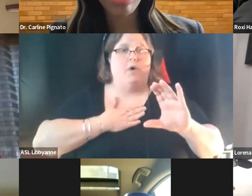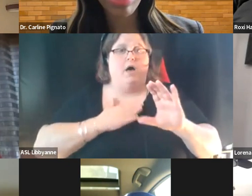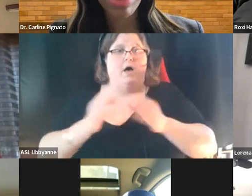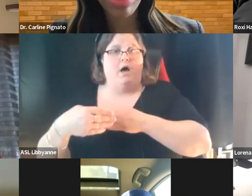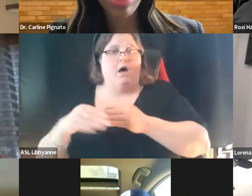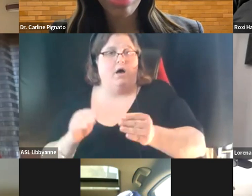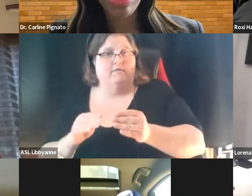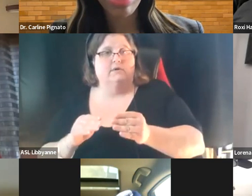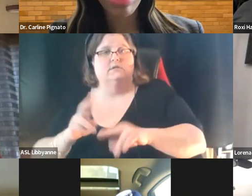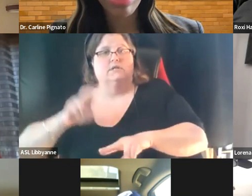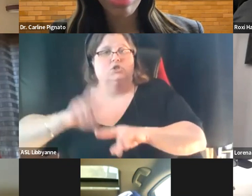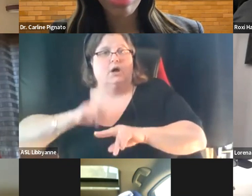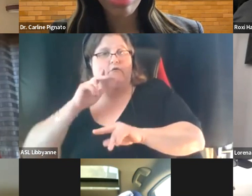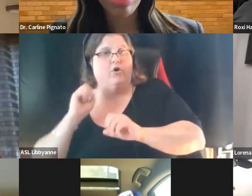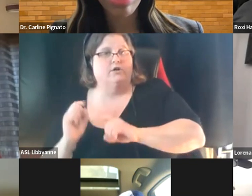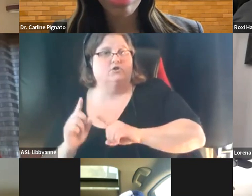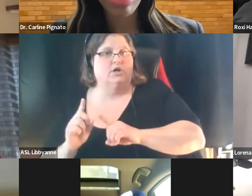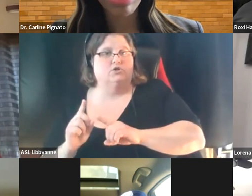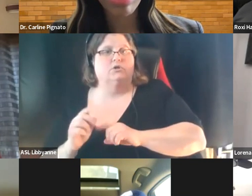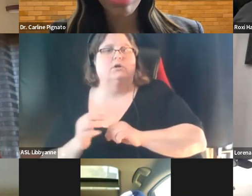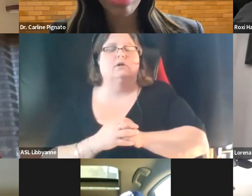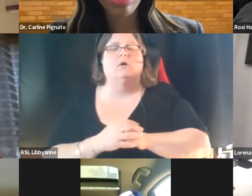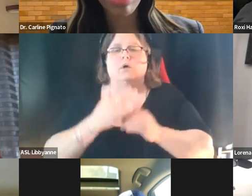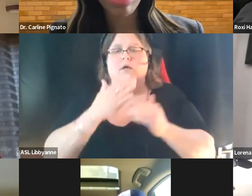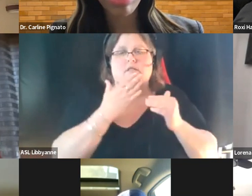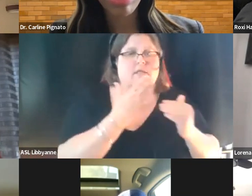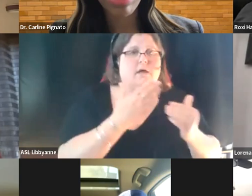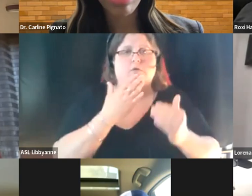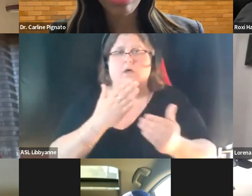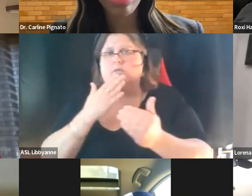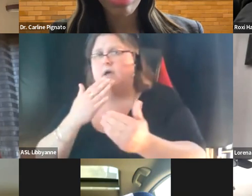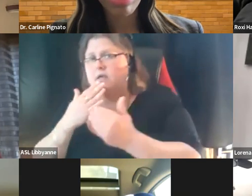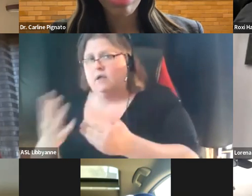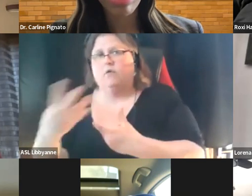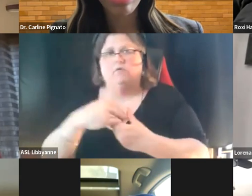Chair of Education. We thank you so very much for participating. Have a beautiful